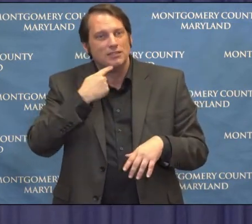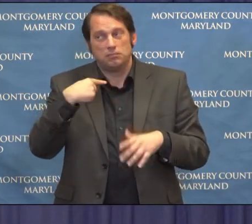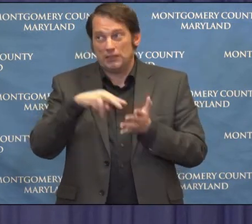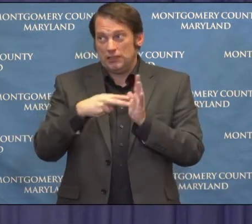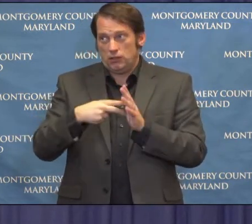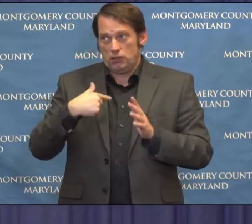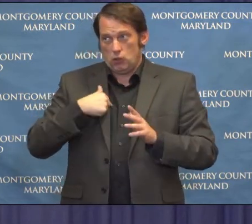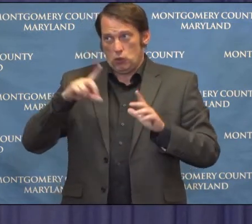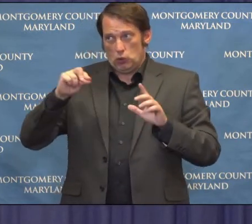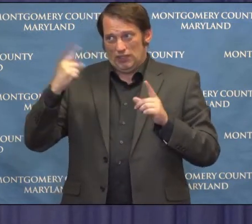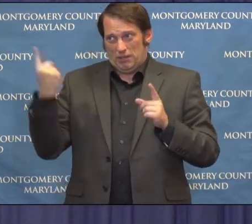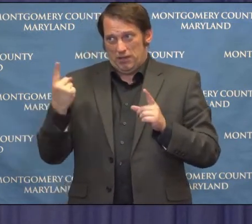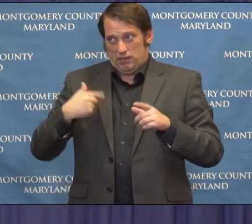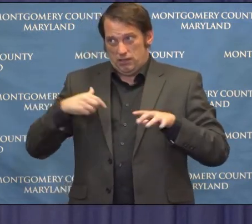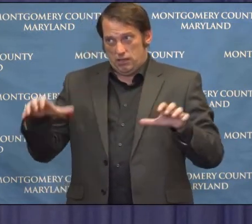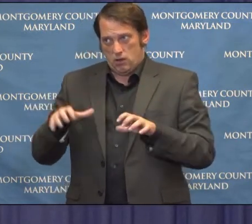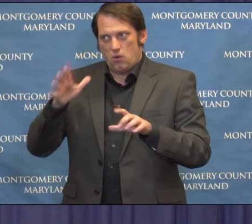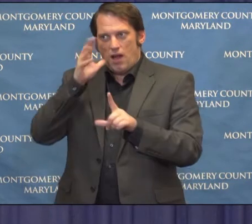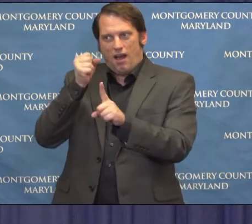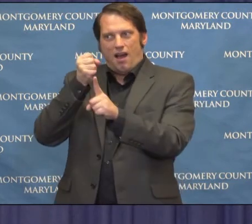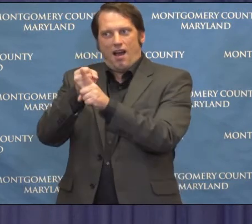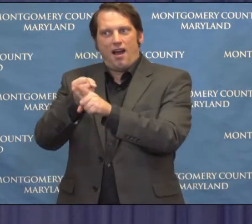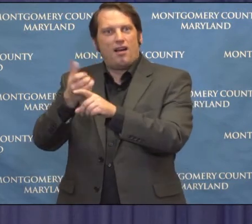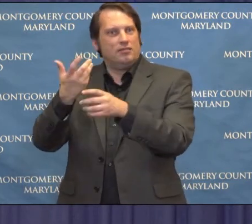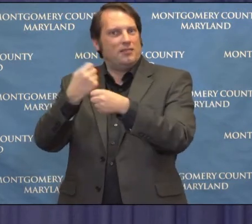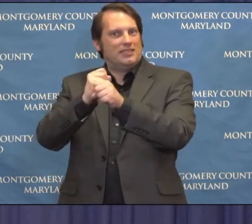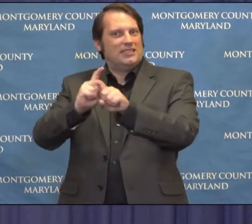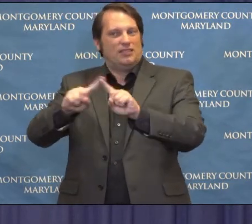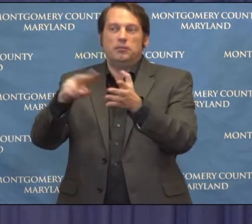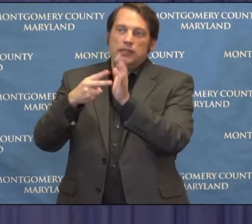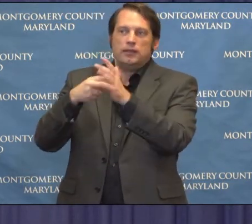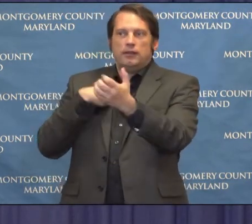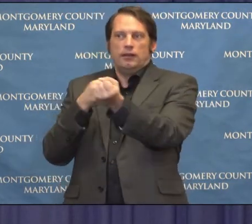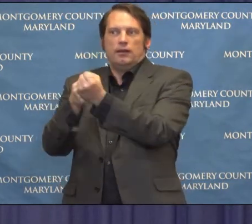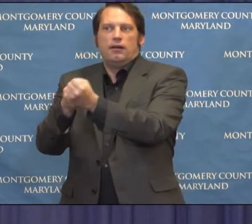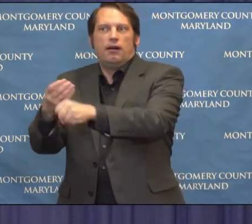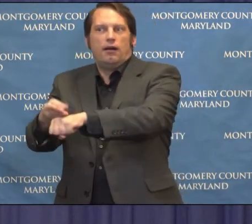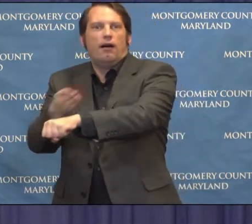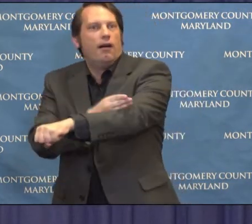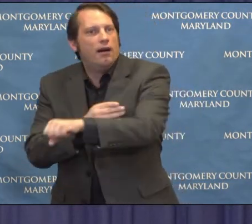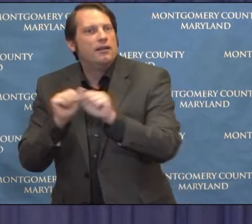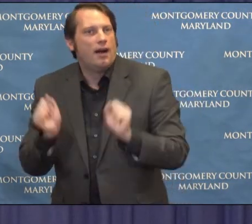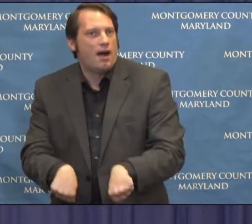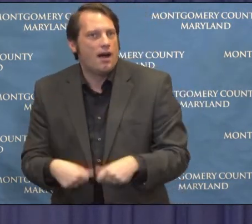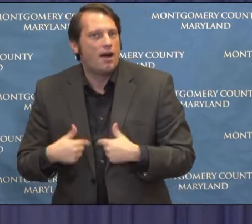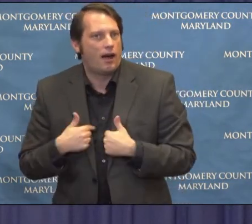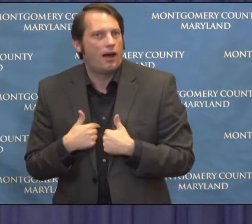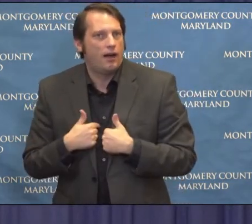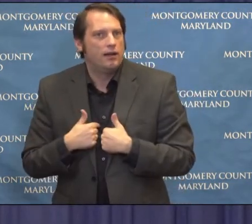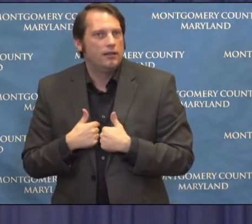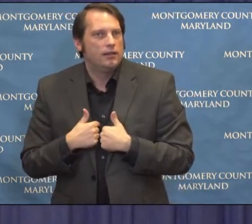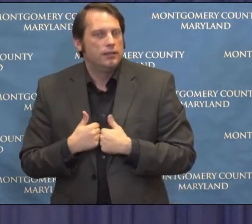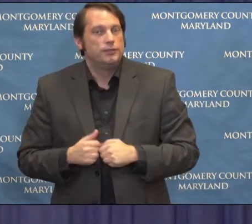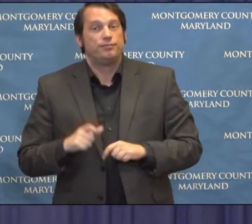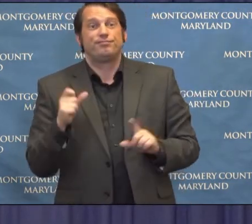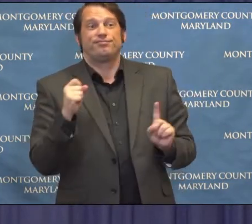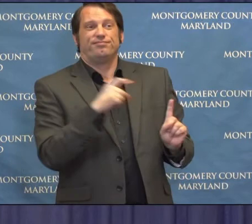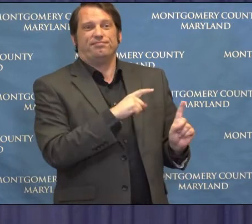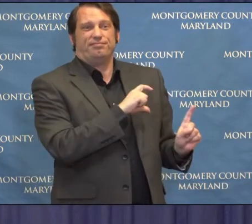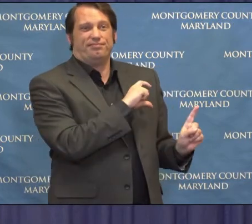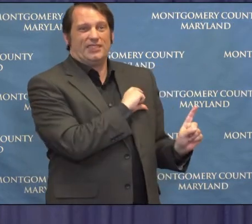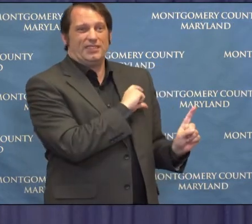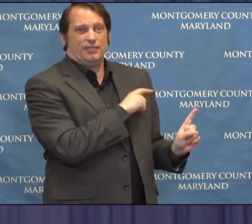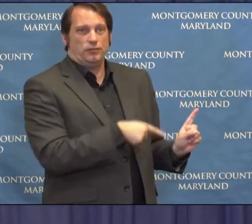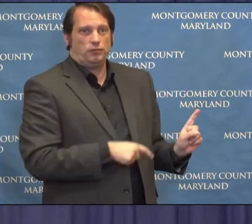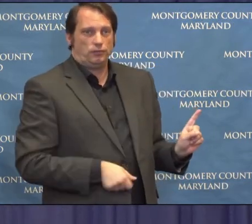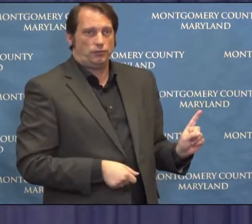you. Chief, what is the county doing to stop people who are not practicing appropriate social